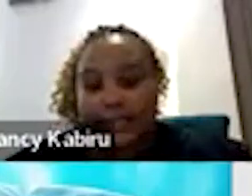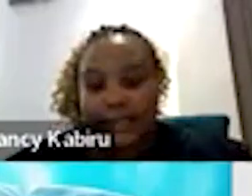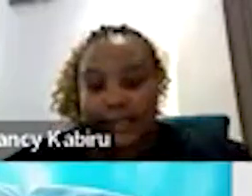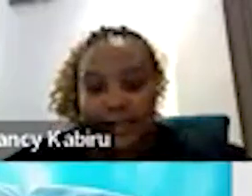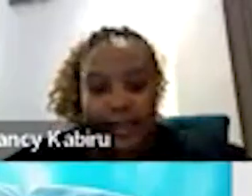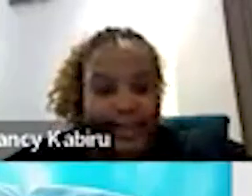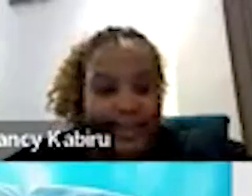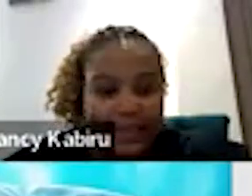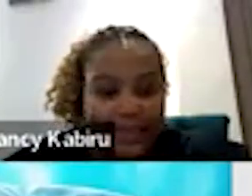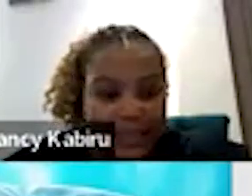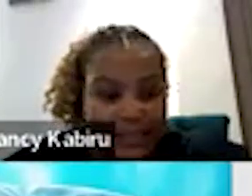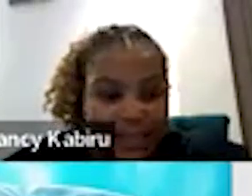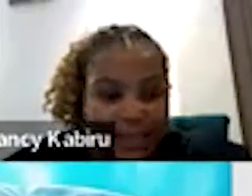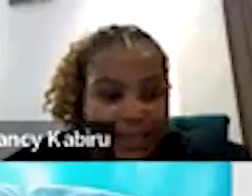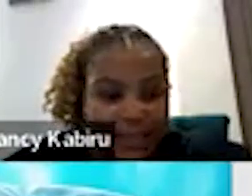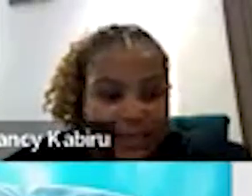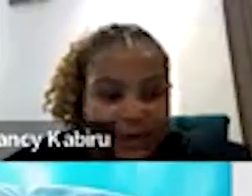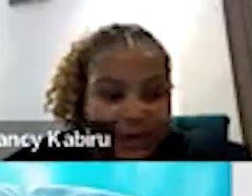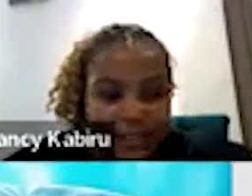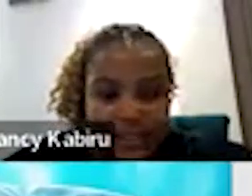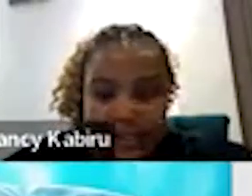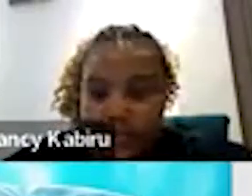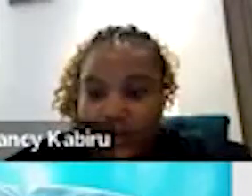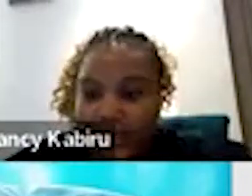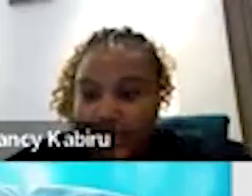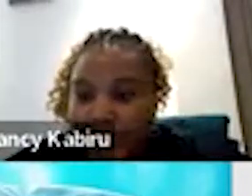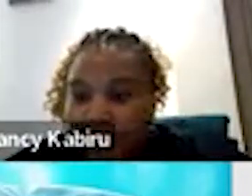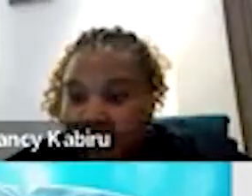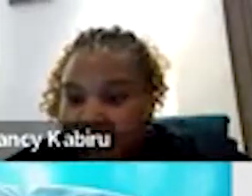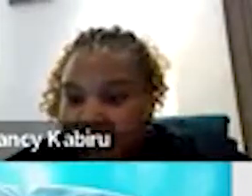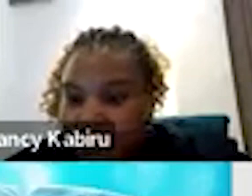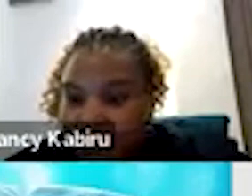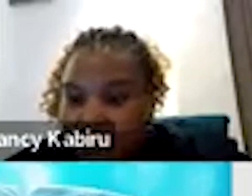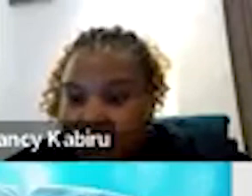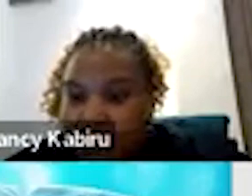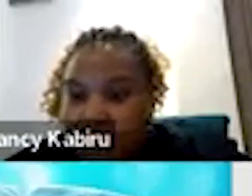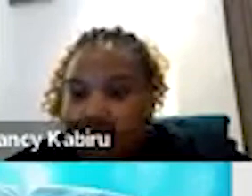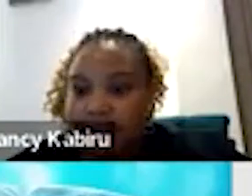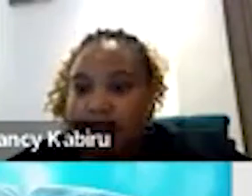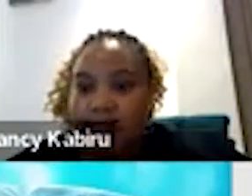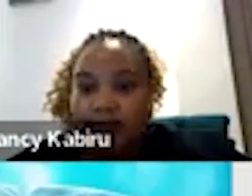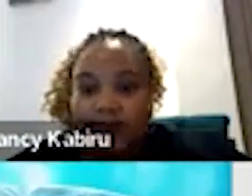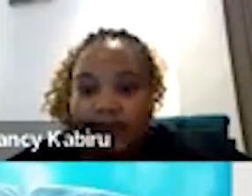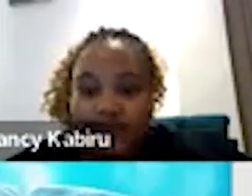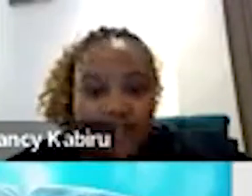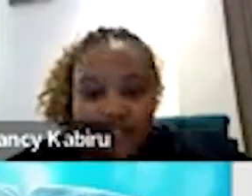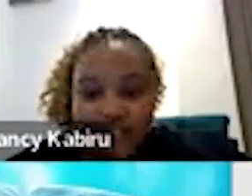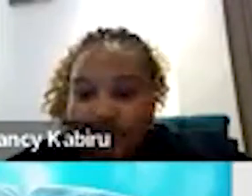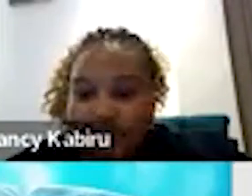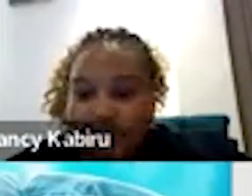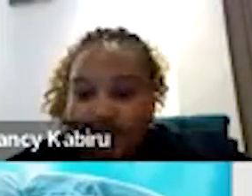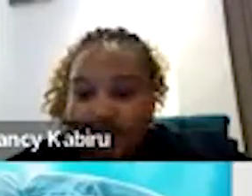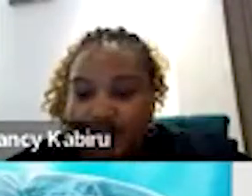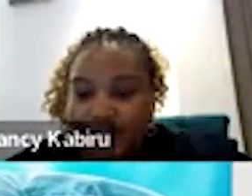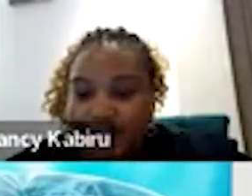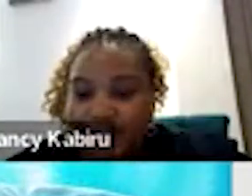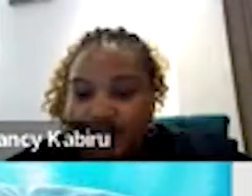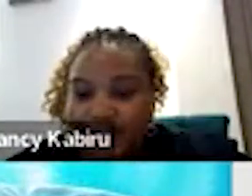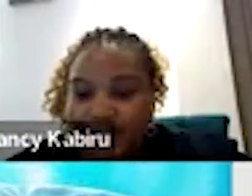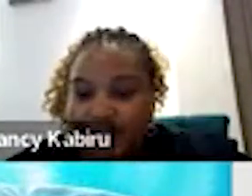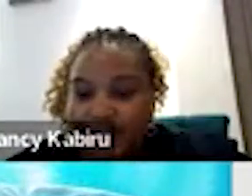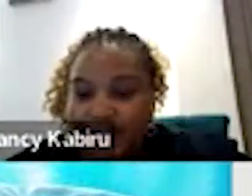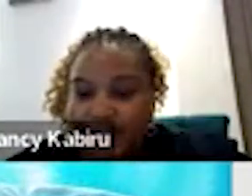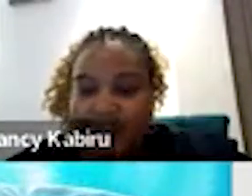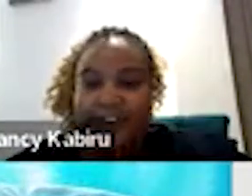Right. I had a class earlier, so I will try to adhere to the class instructions.